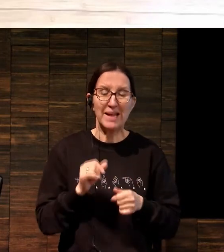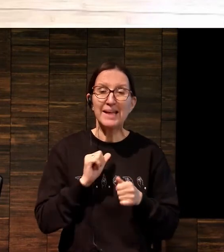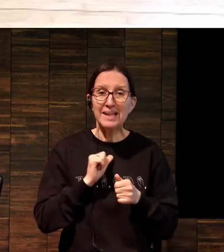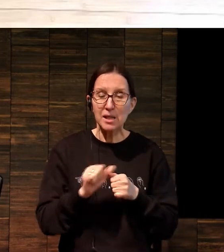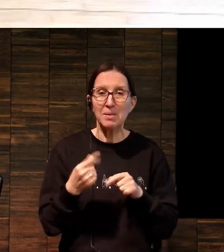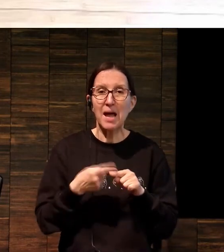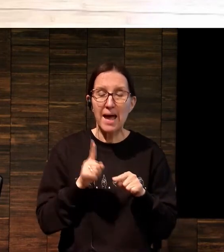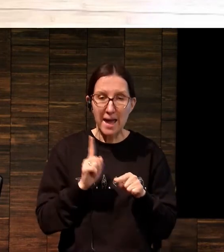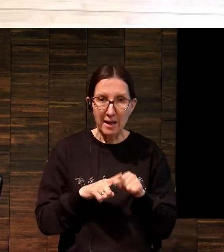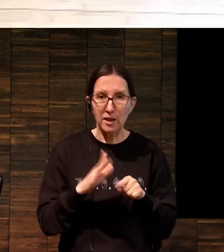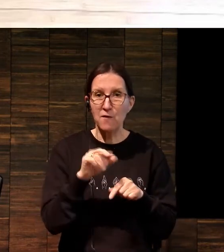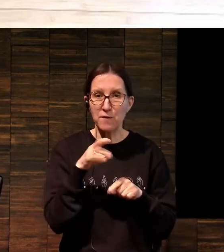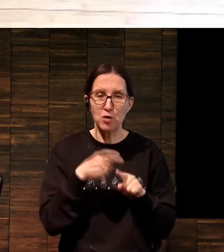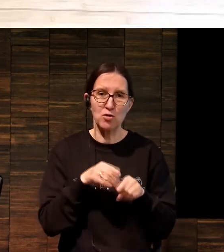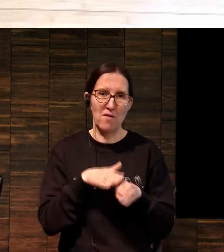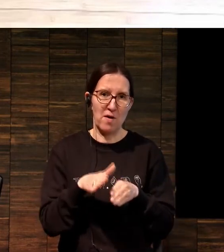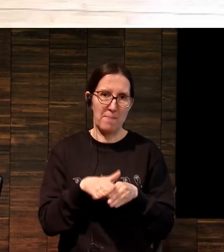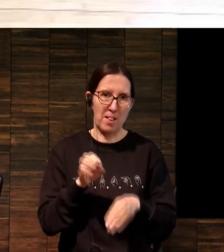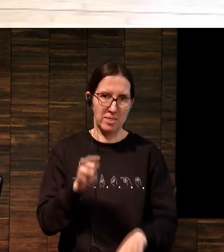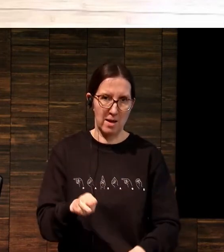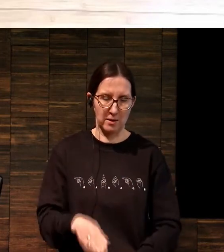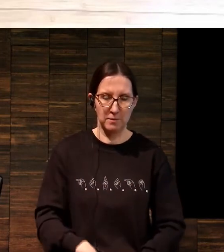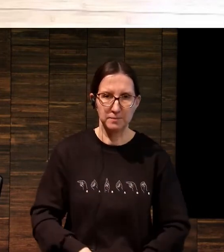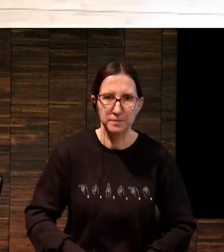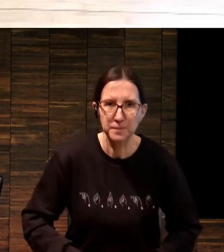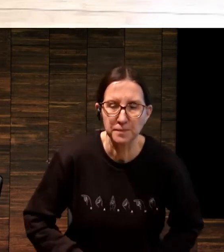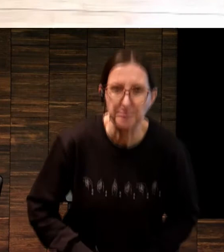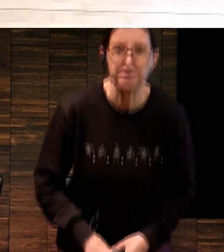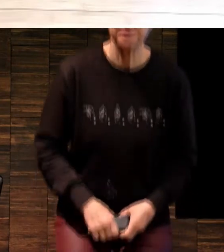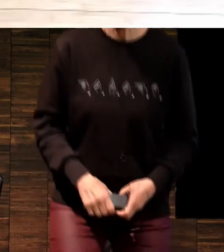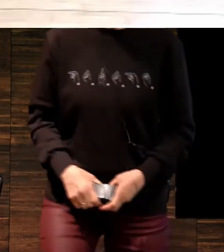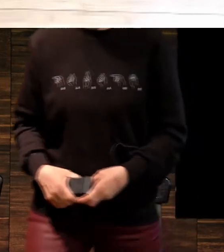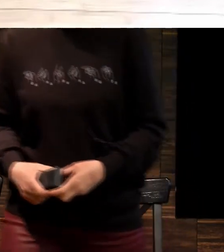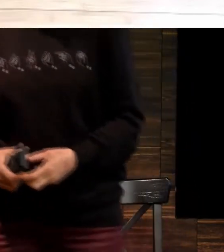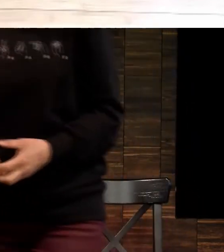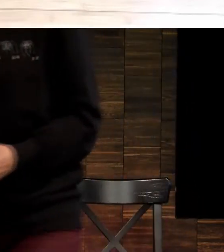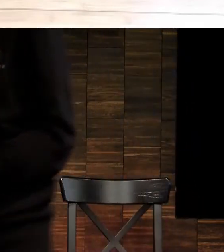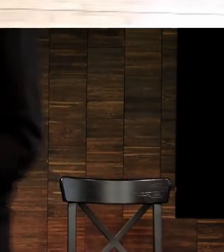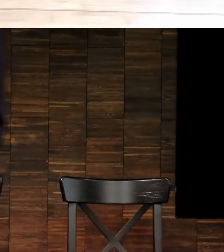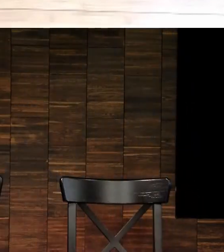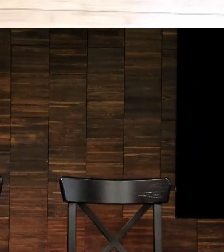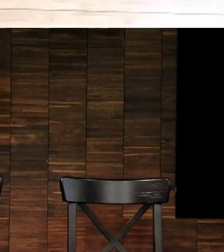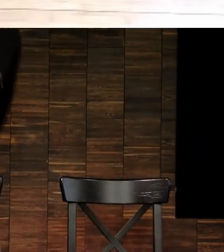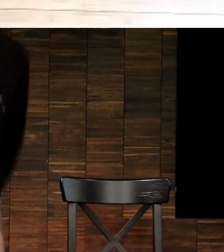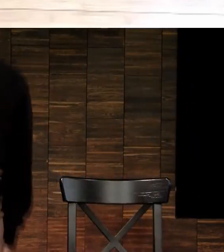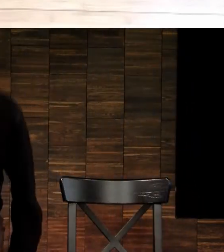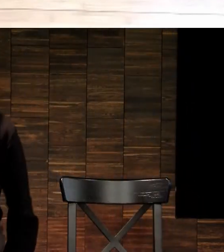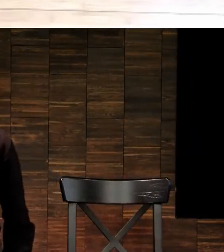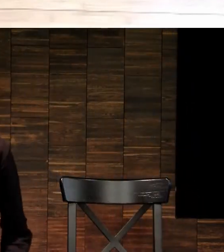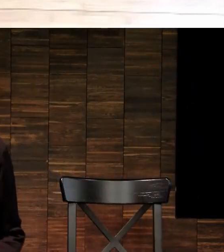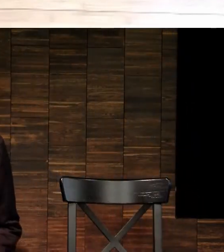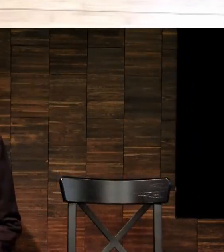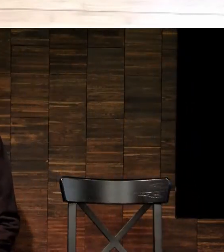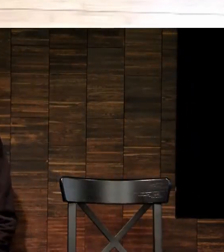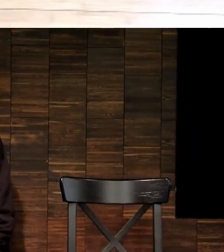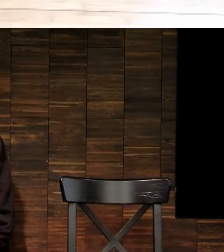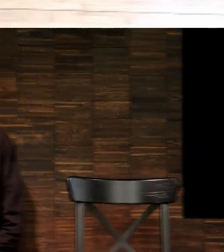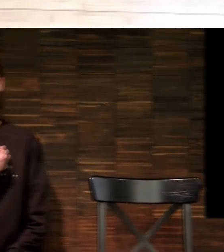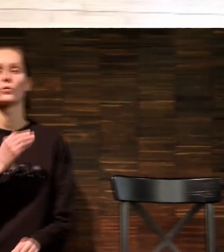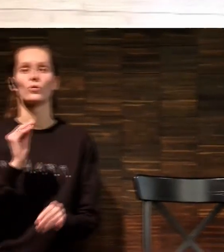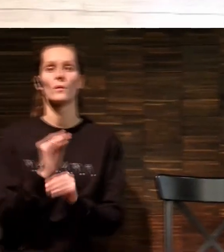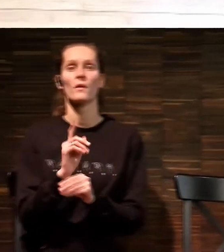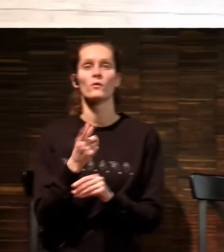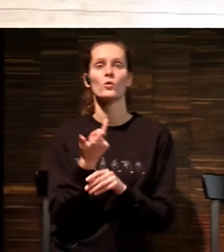And another thing that's really, really beneficial is that if you have an organization that has maybe hundreds or thousands